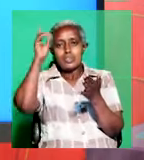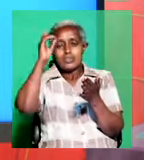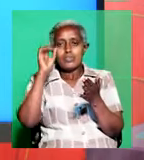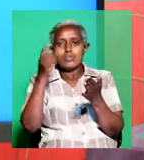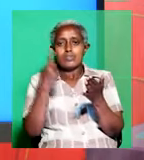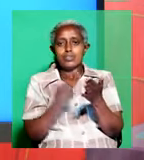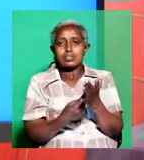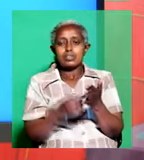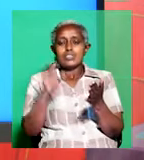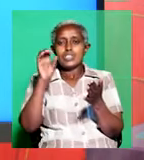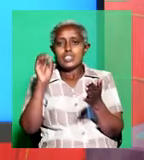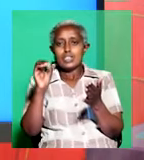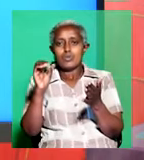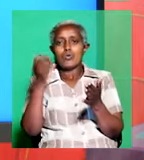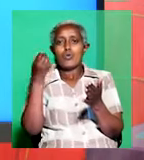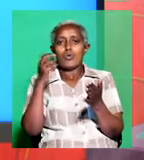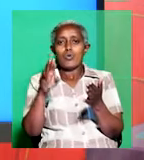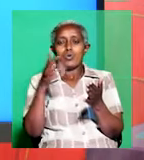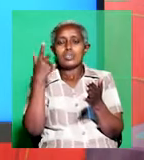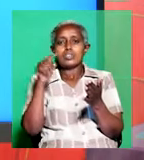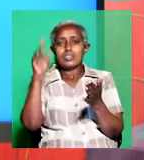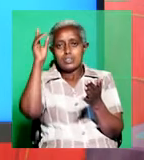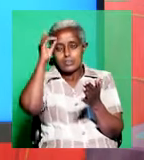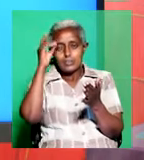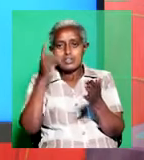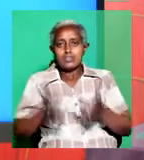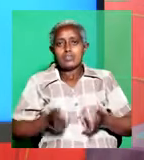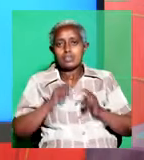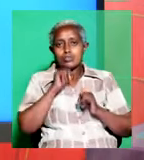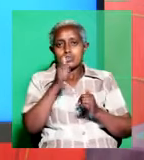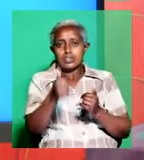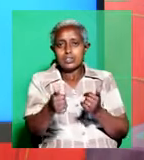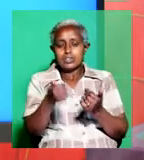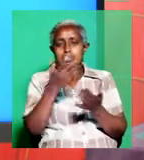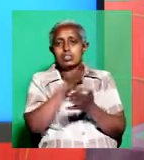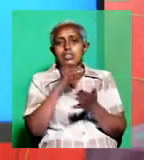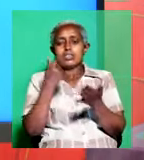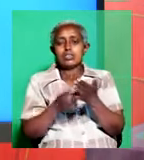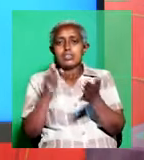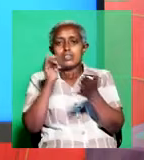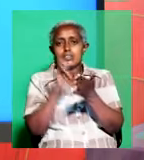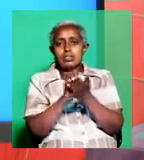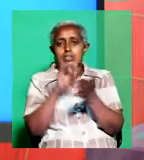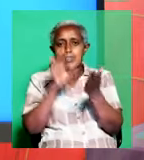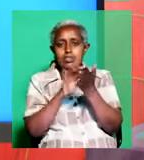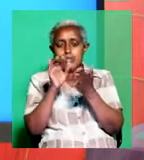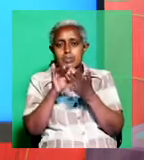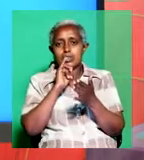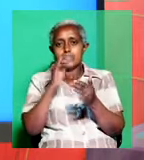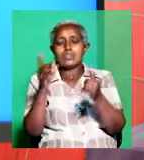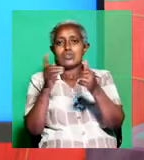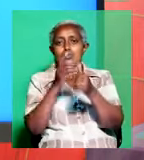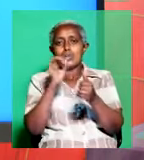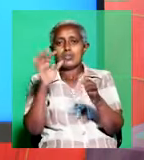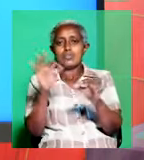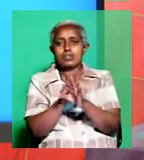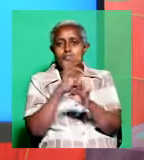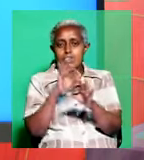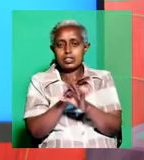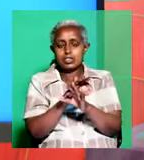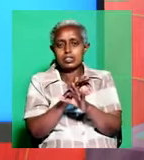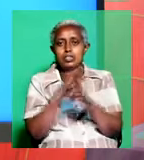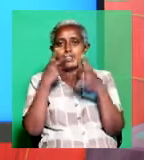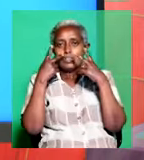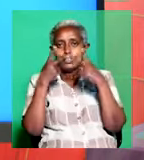derivative is 0 or the derivative does not exist, and that number also must be in the domain of the function. Now